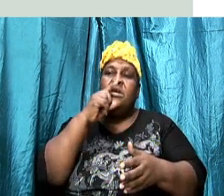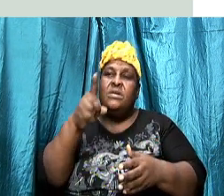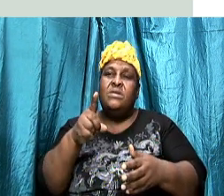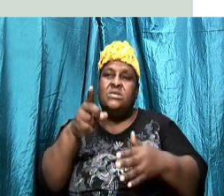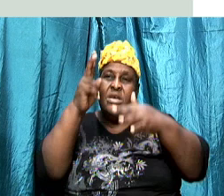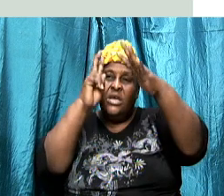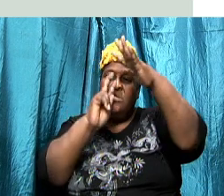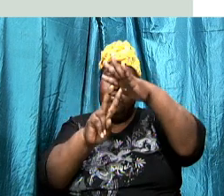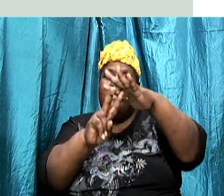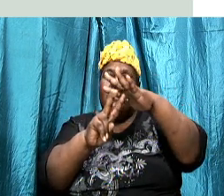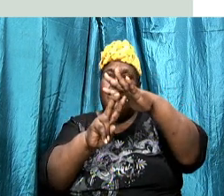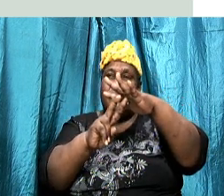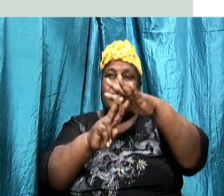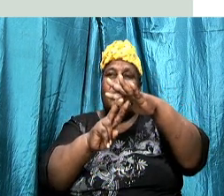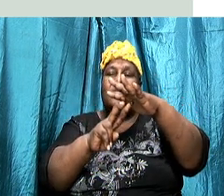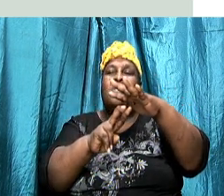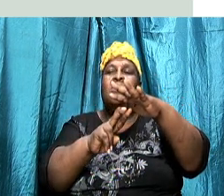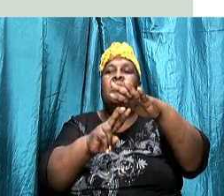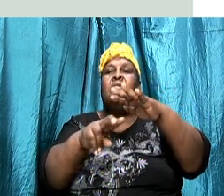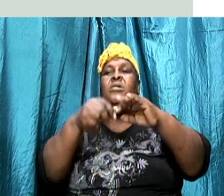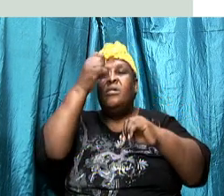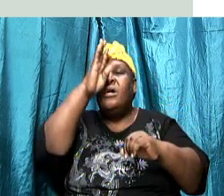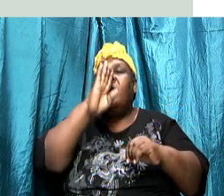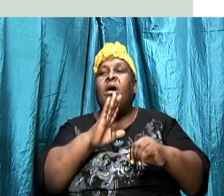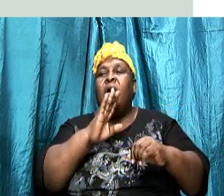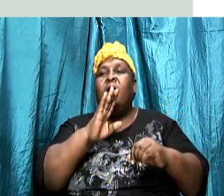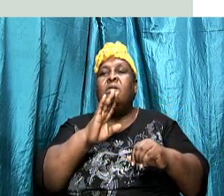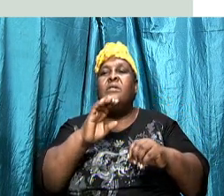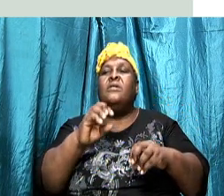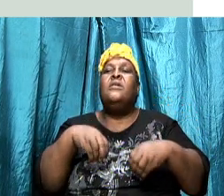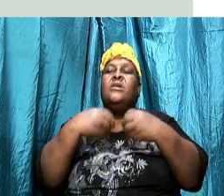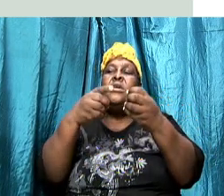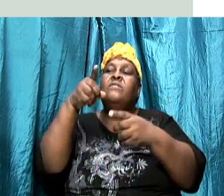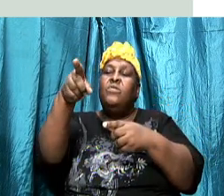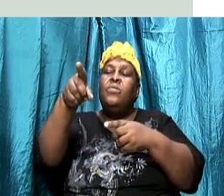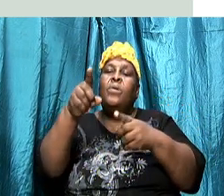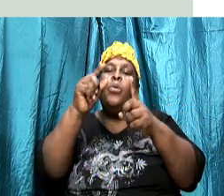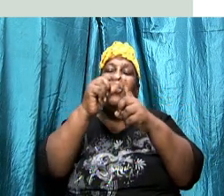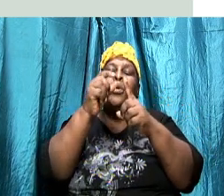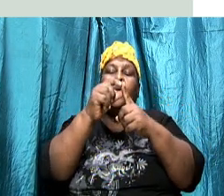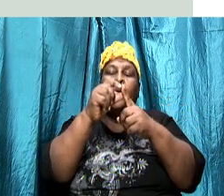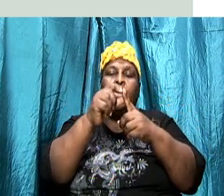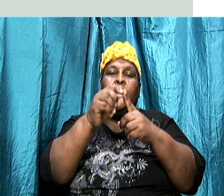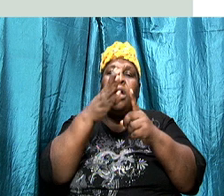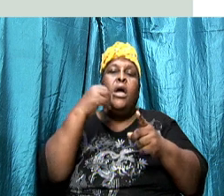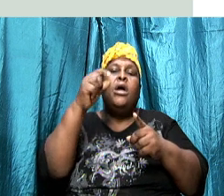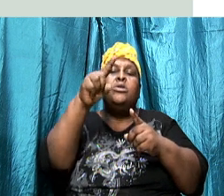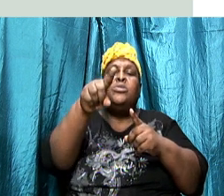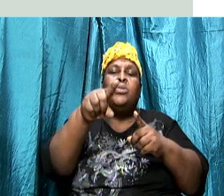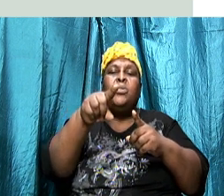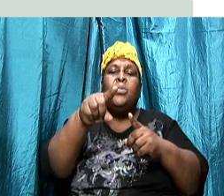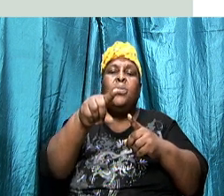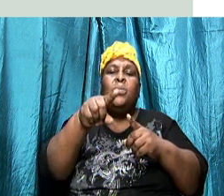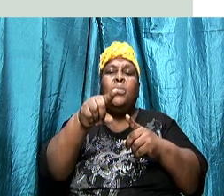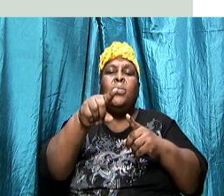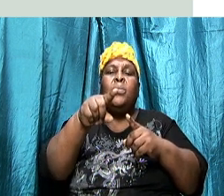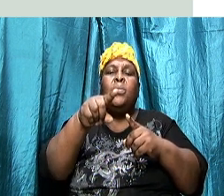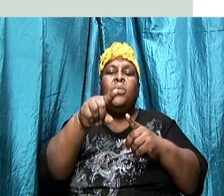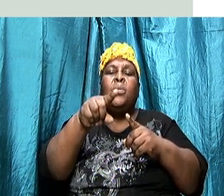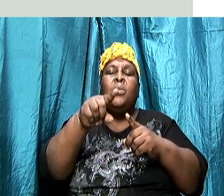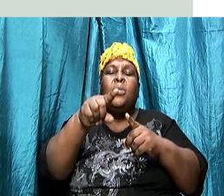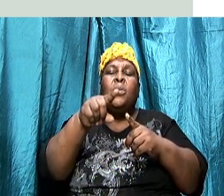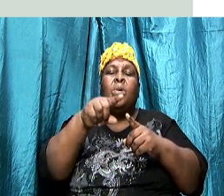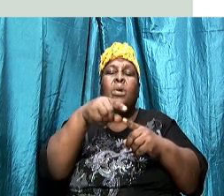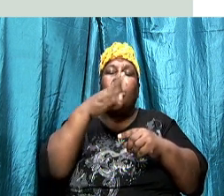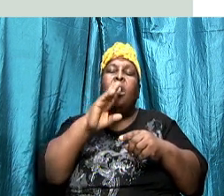It is verbatim in the sense that God literally gives you the word, and your body become a conduit.